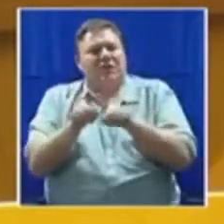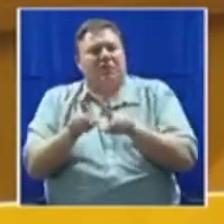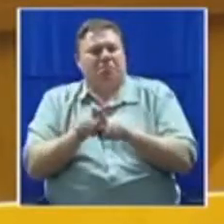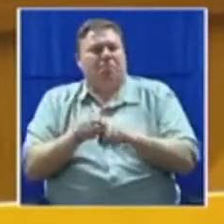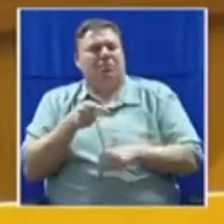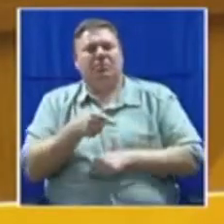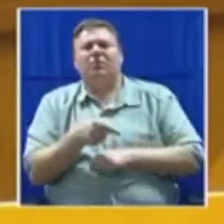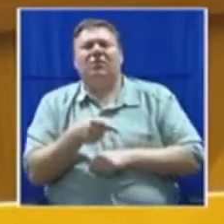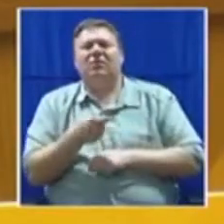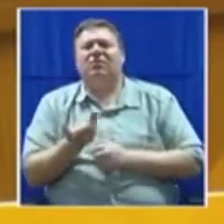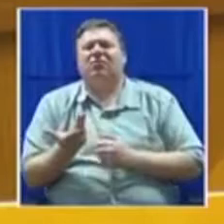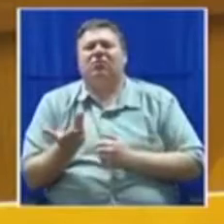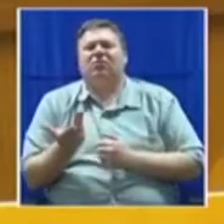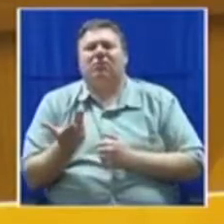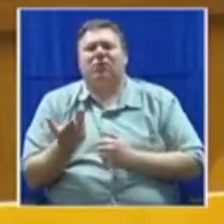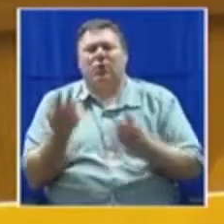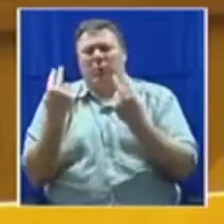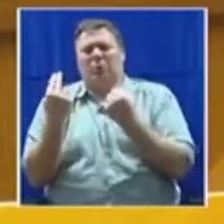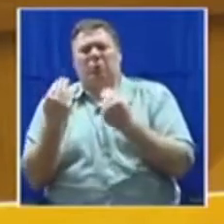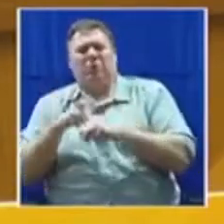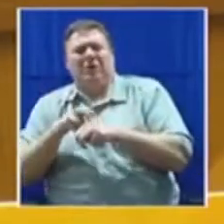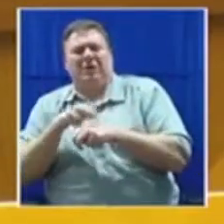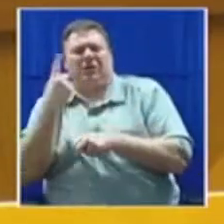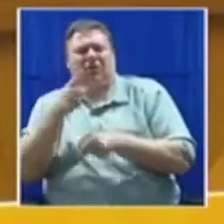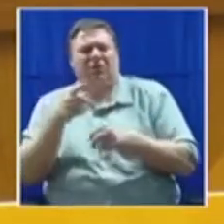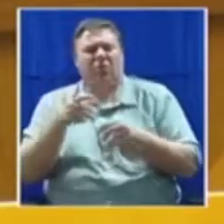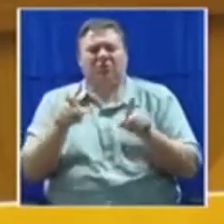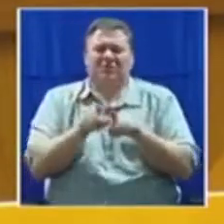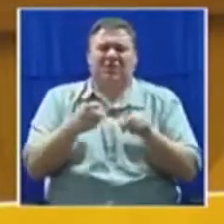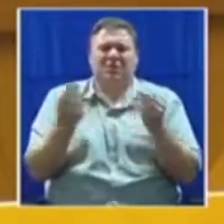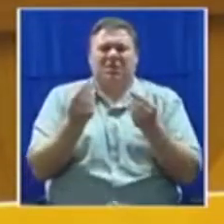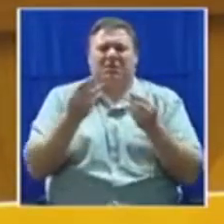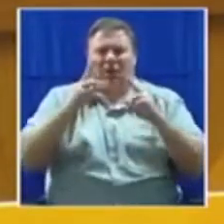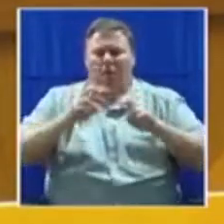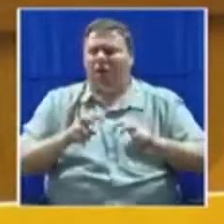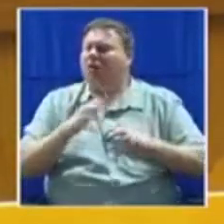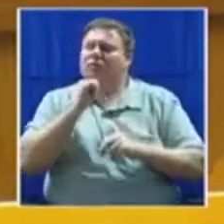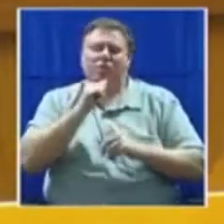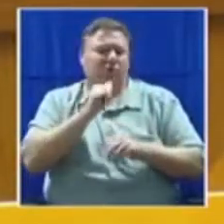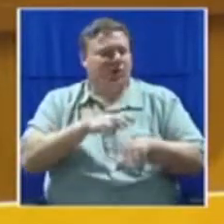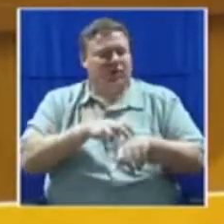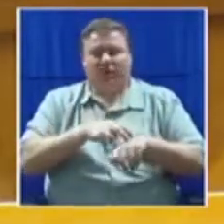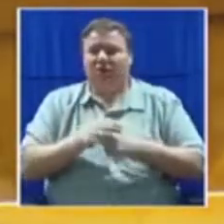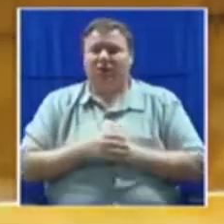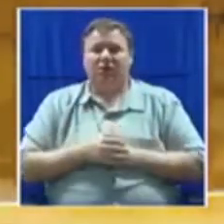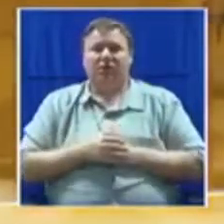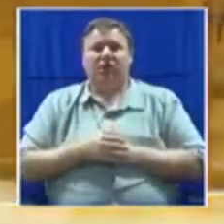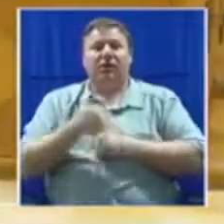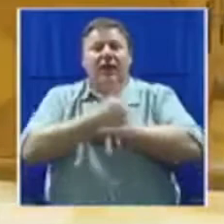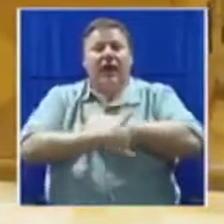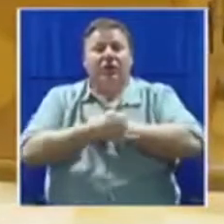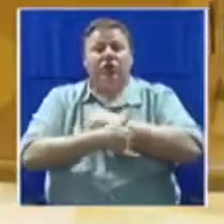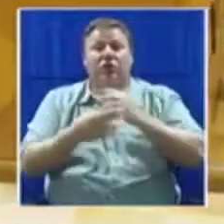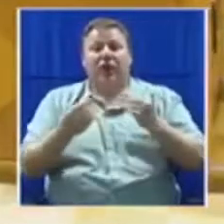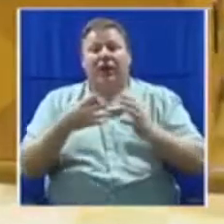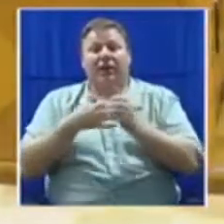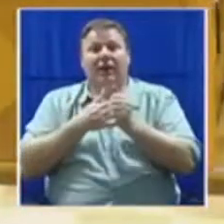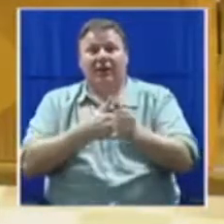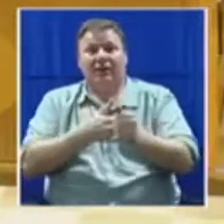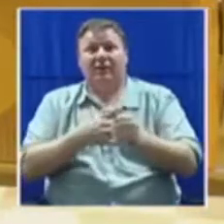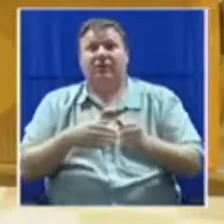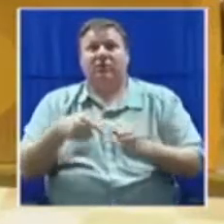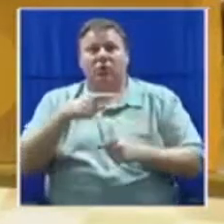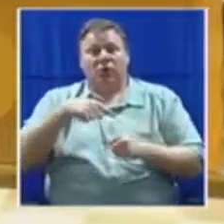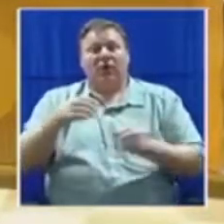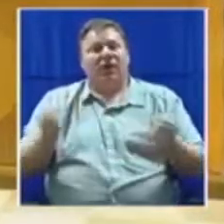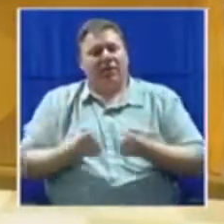commission of inquiry. As a country and as leaders, we should direct our efforts towards